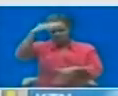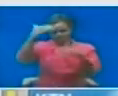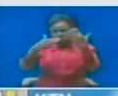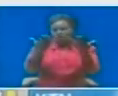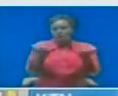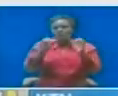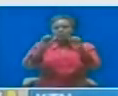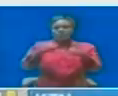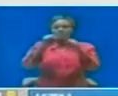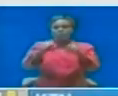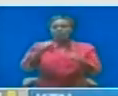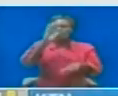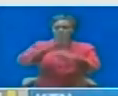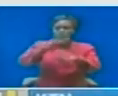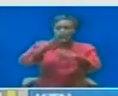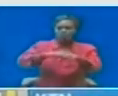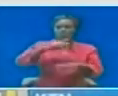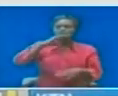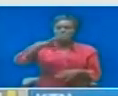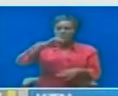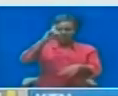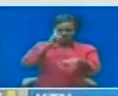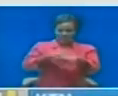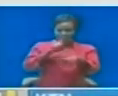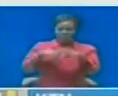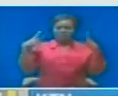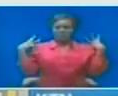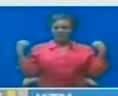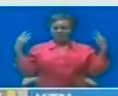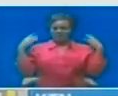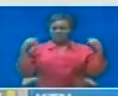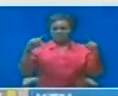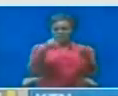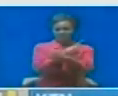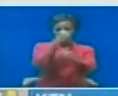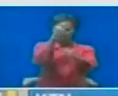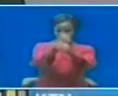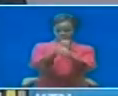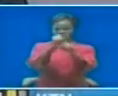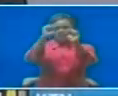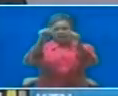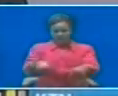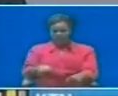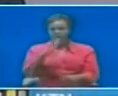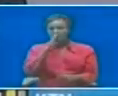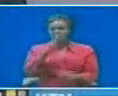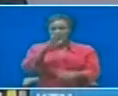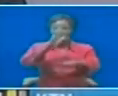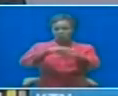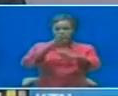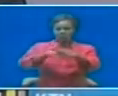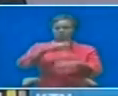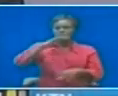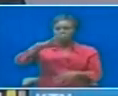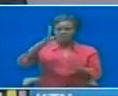still be very good speakers even while practicing a certain profession? You can be a good speaker even while still practicing